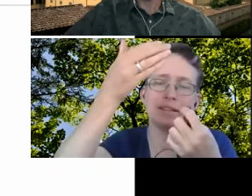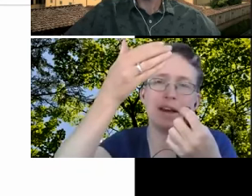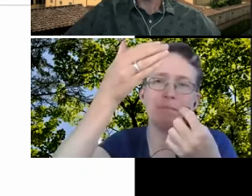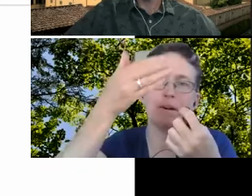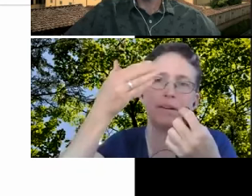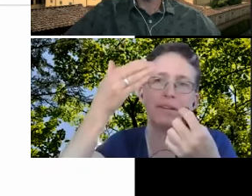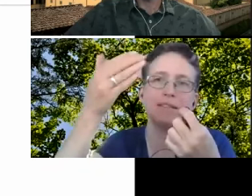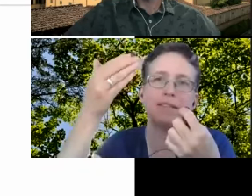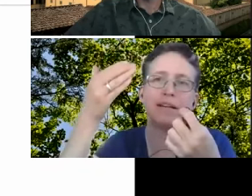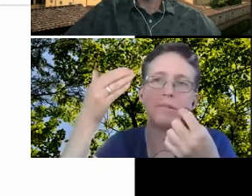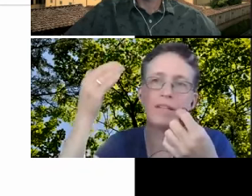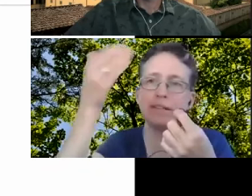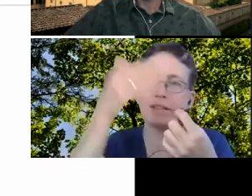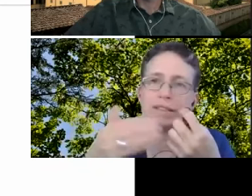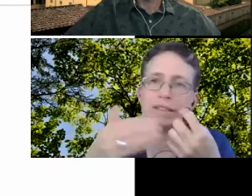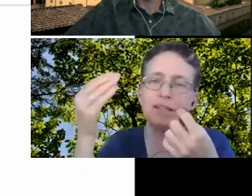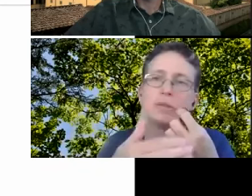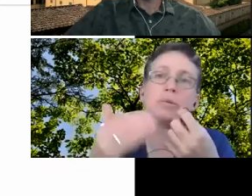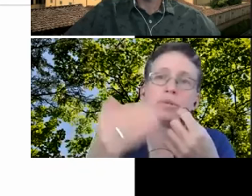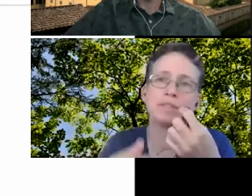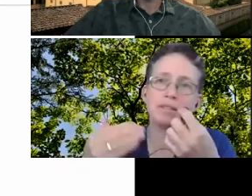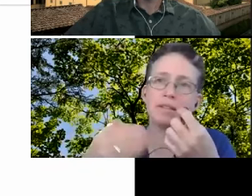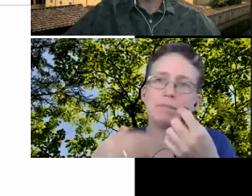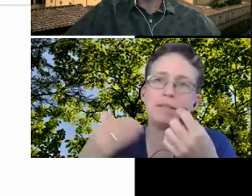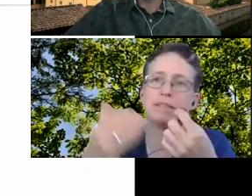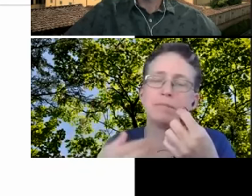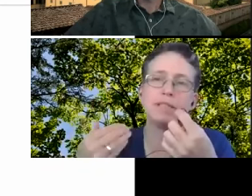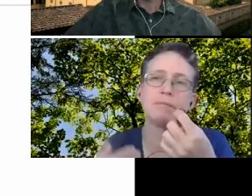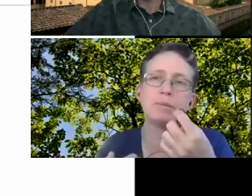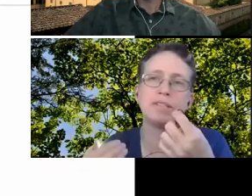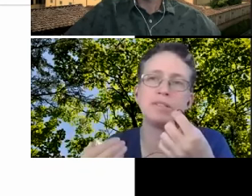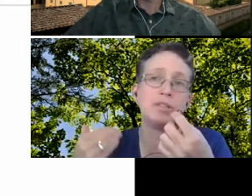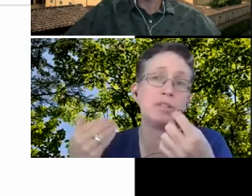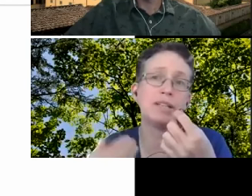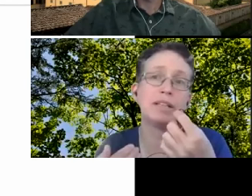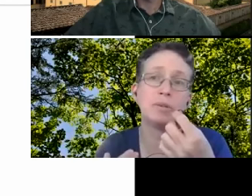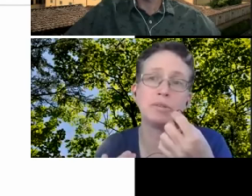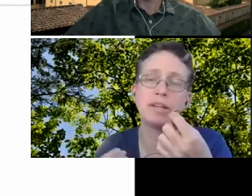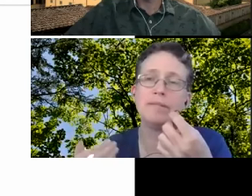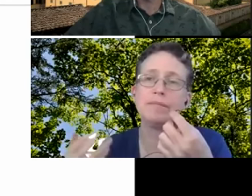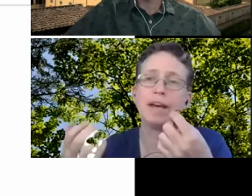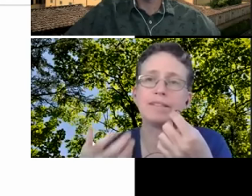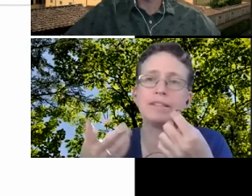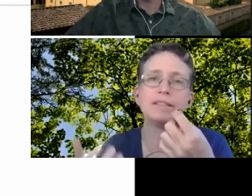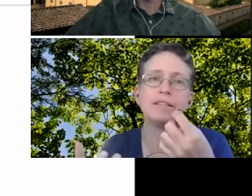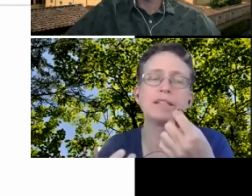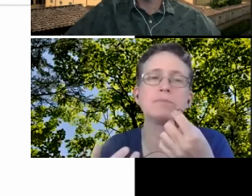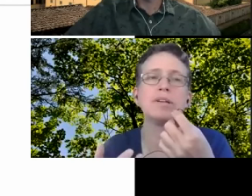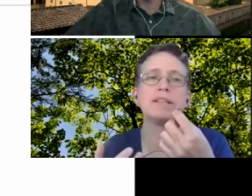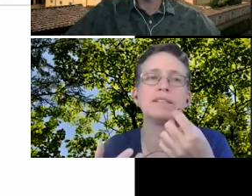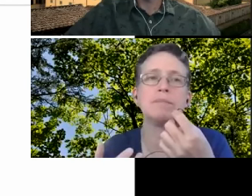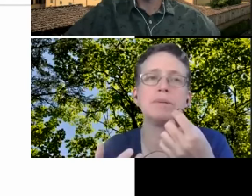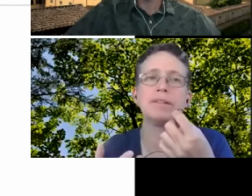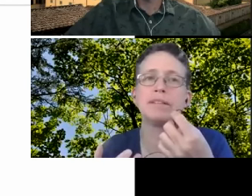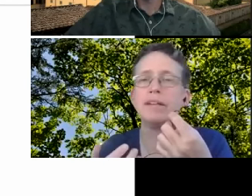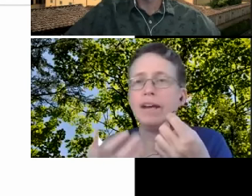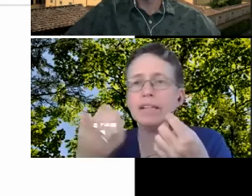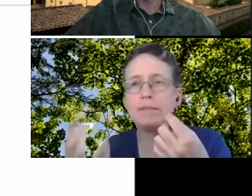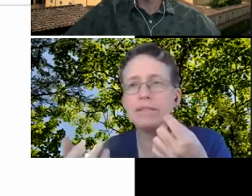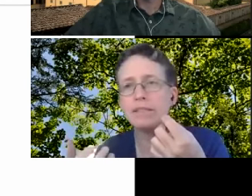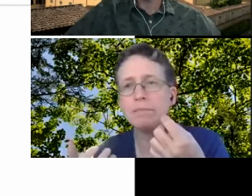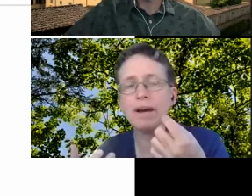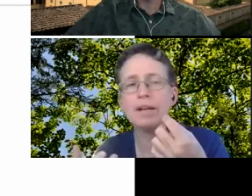the top are things that tend to lose, the species of birds you tend to lose as the city gets more densely built.